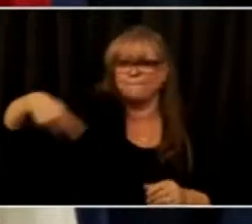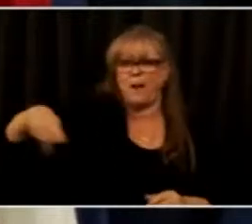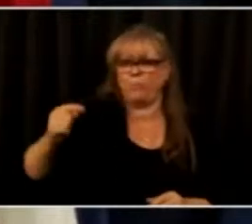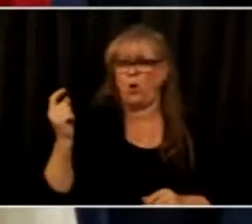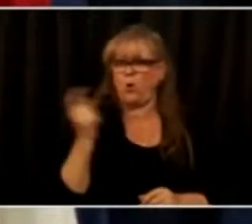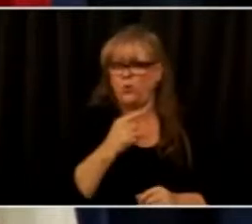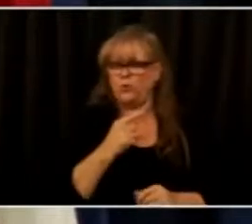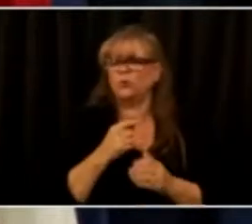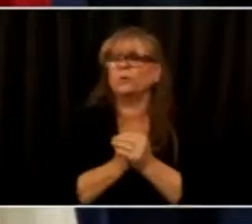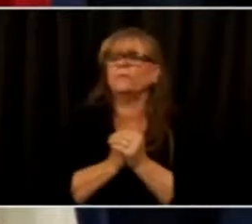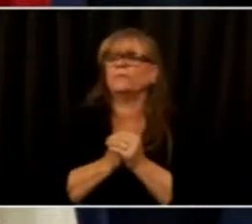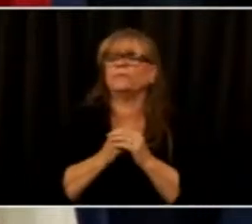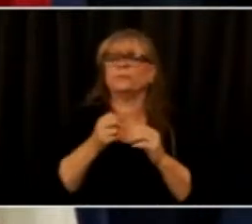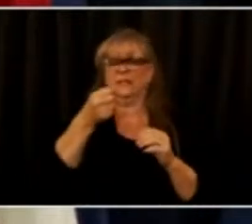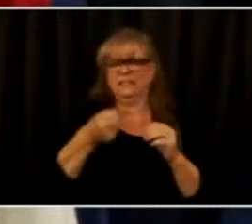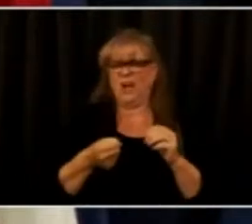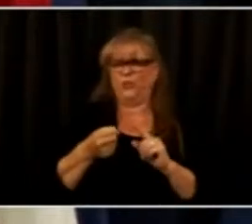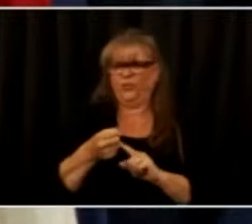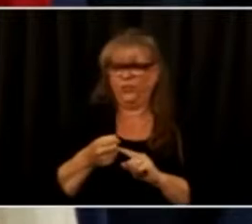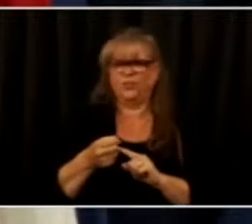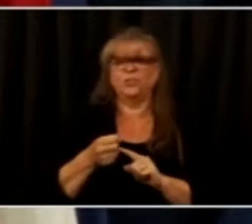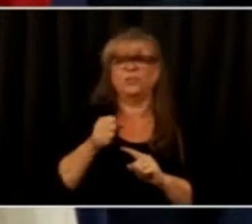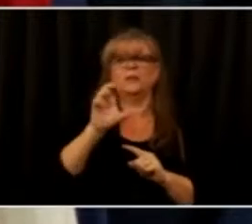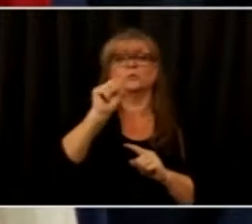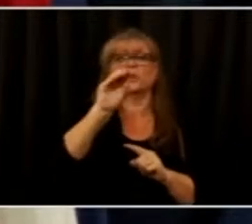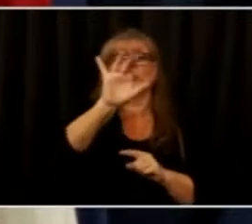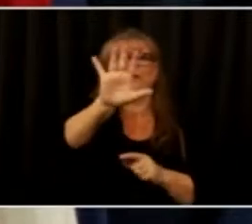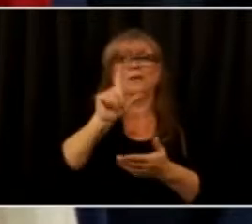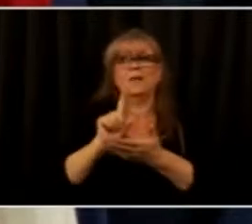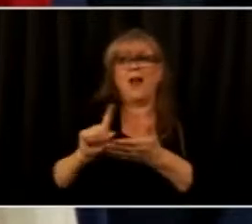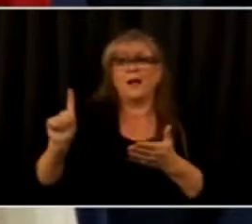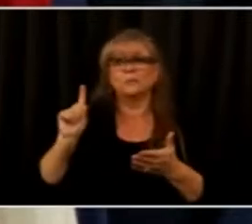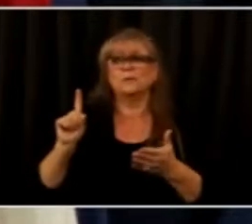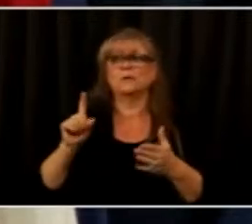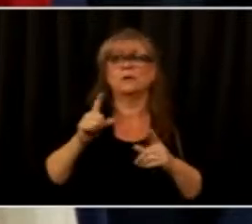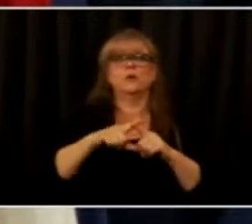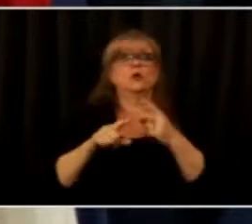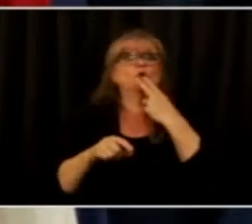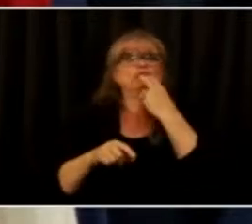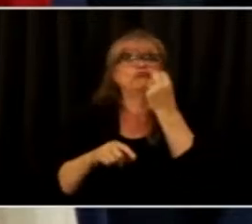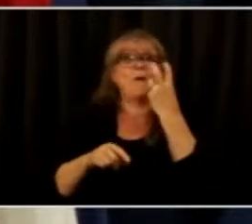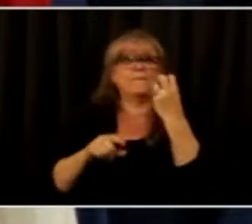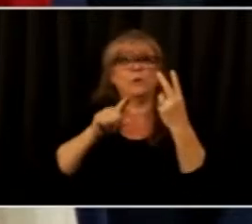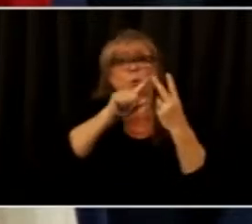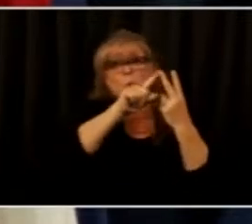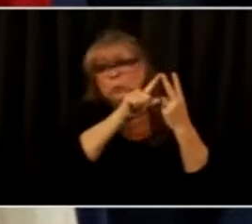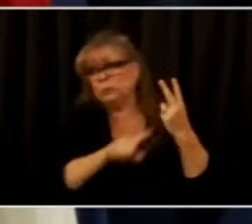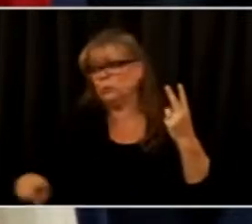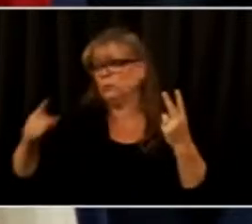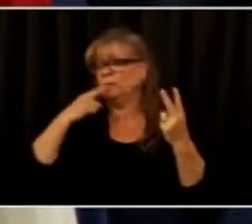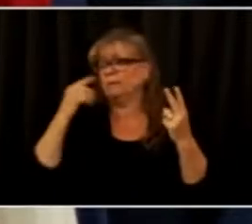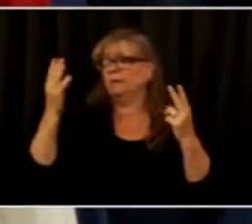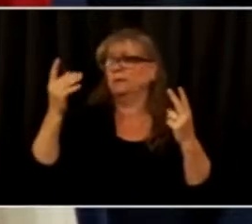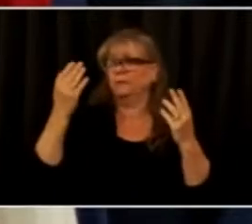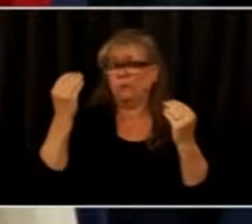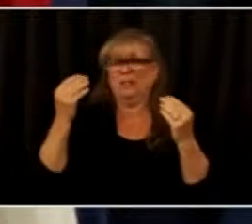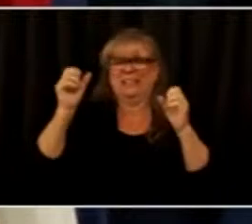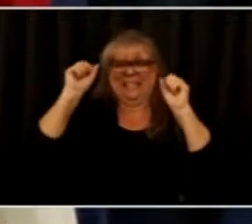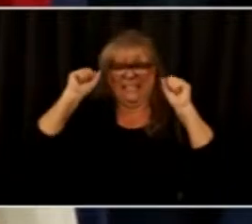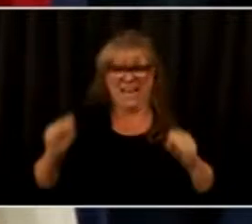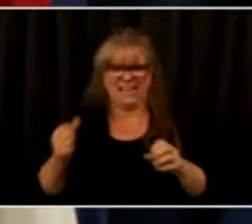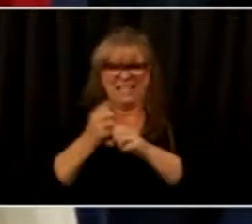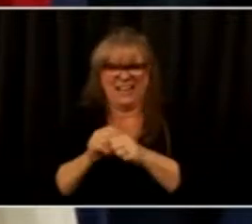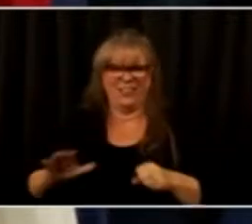last week, adolescents 12 to 15 years old were eligible for the Pfizer vaccine. We've already successfully vaccinated with the first vaccine